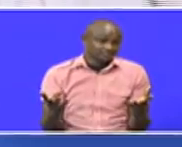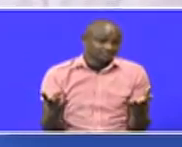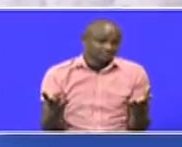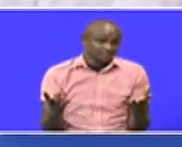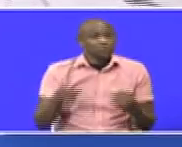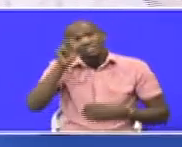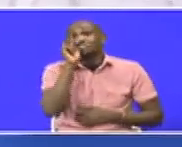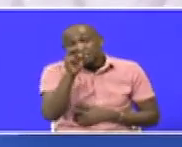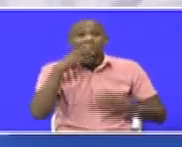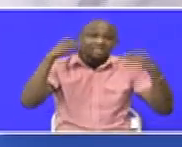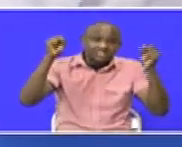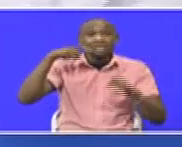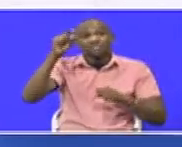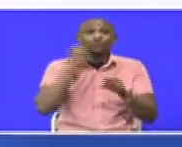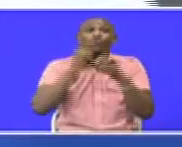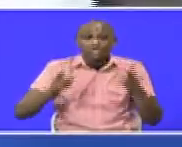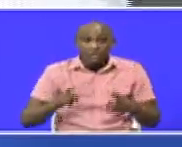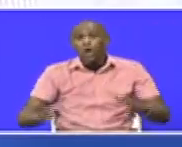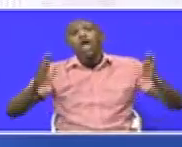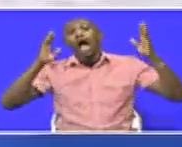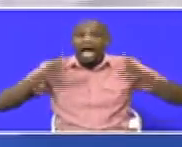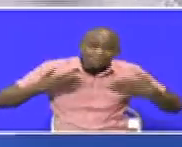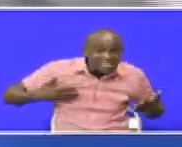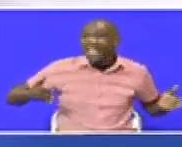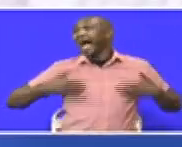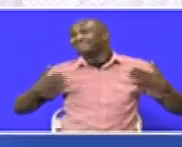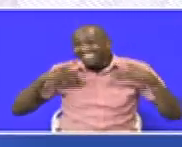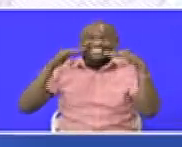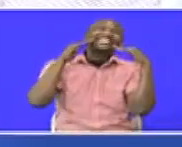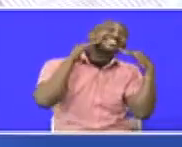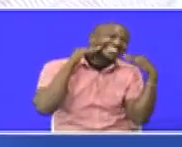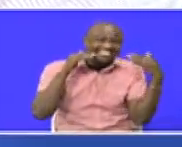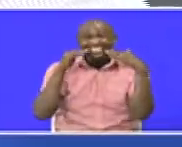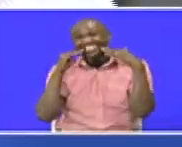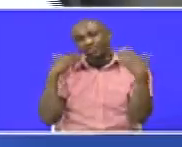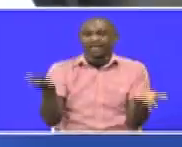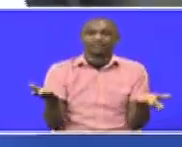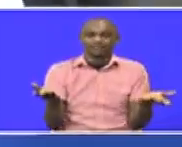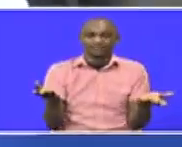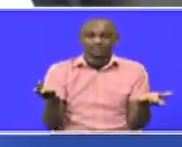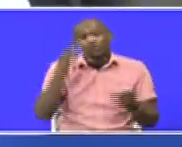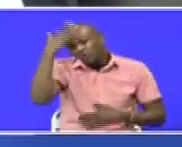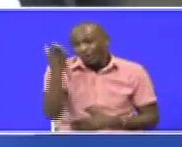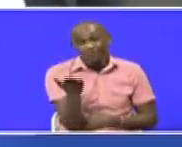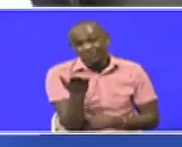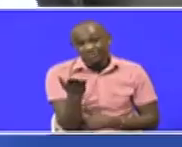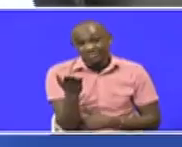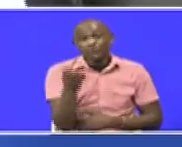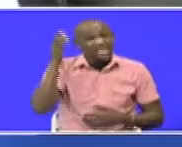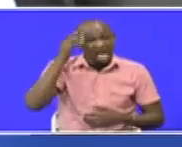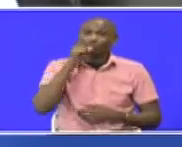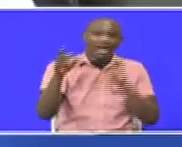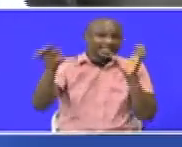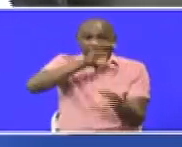And you just see the president so happy in gatherings. Yeah? Unajua kuna chemical